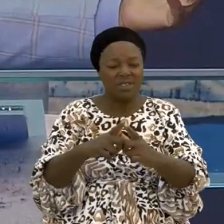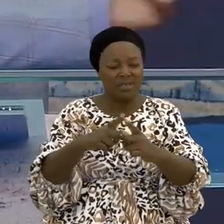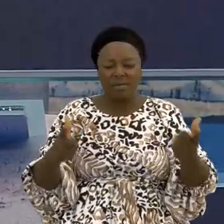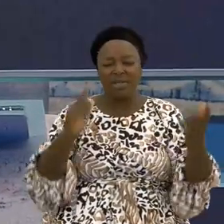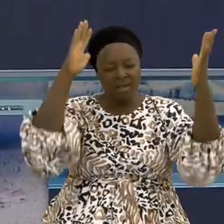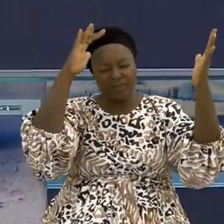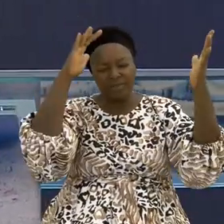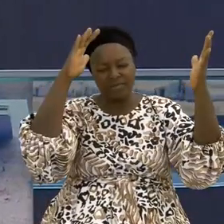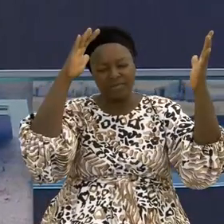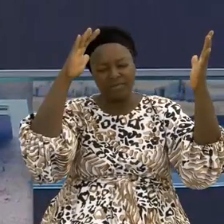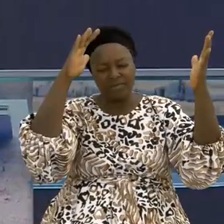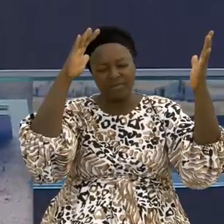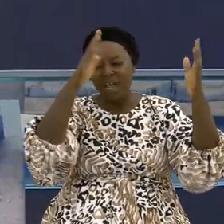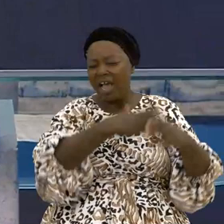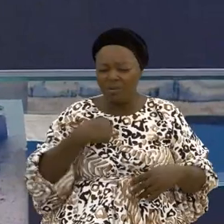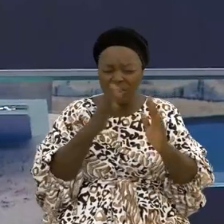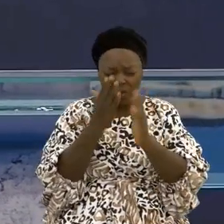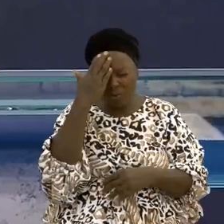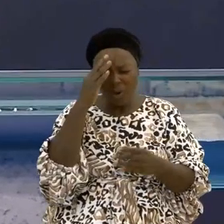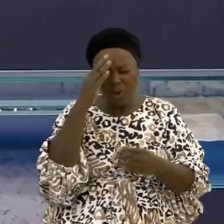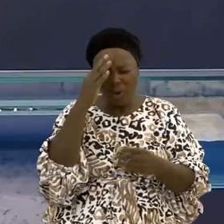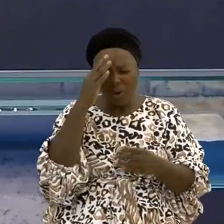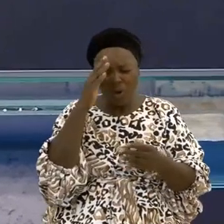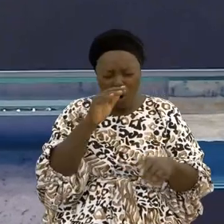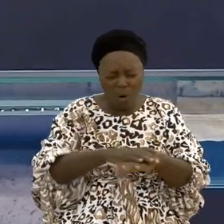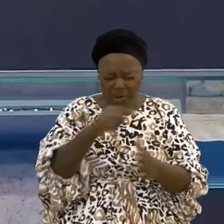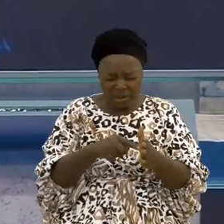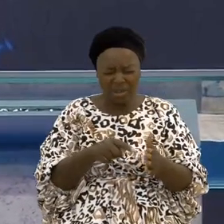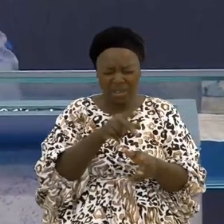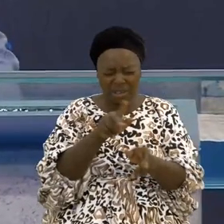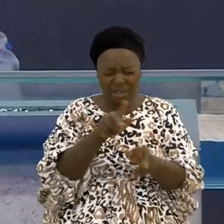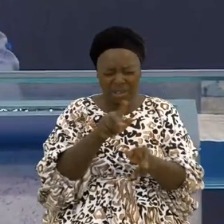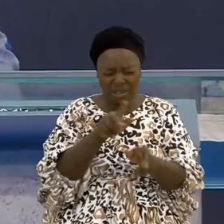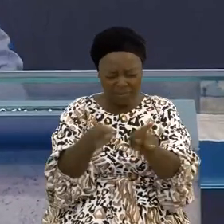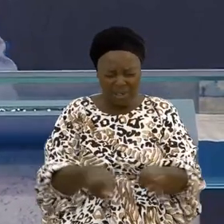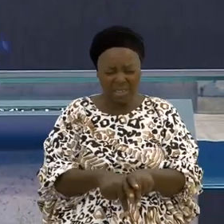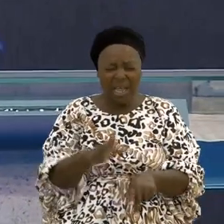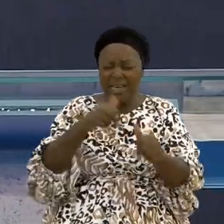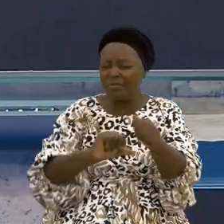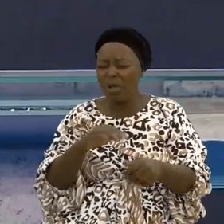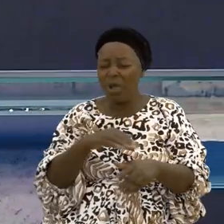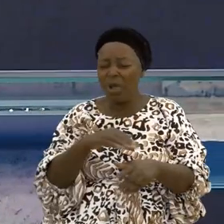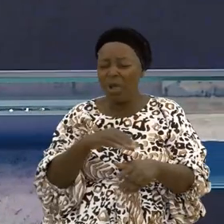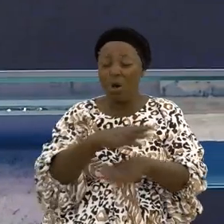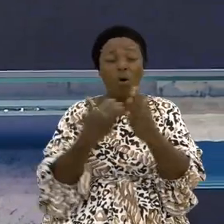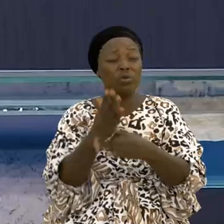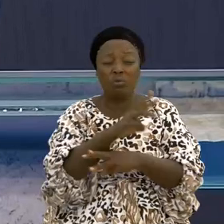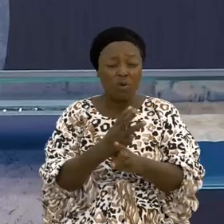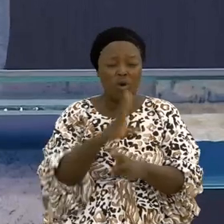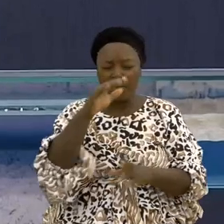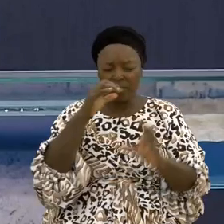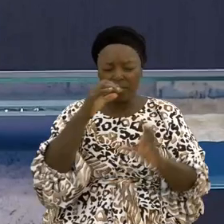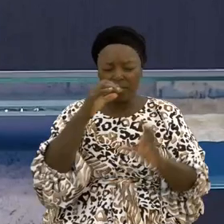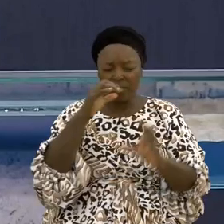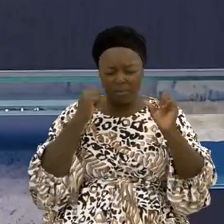expectation. And we know on these grounds and everywhere all over the world, your